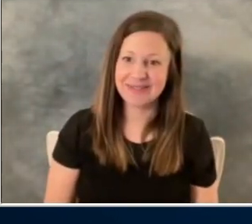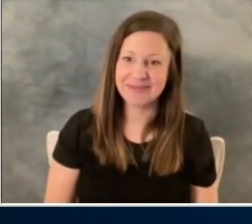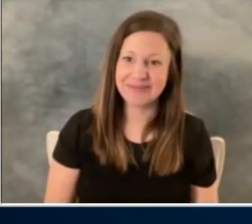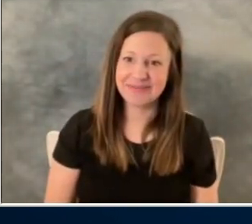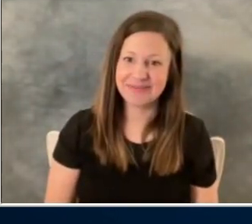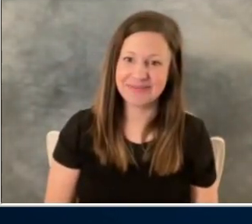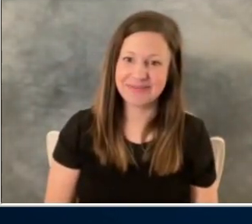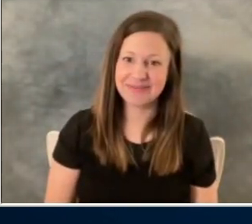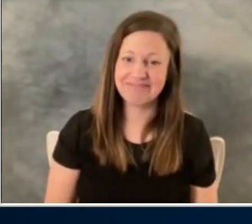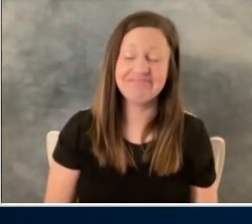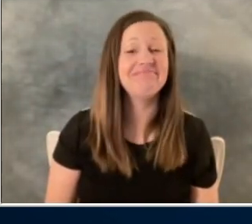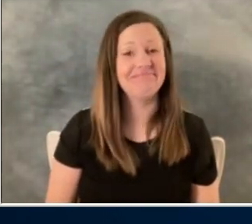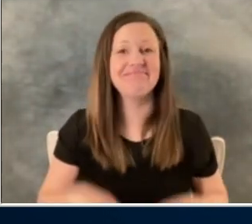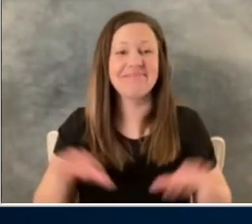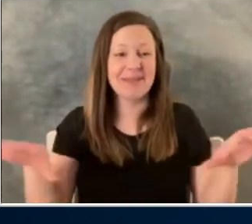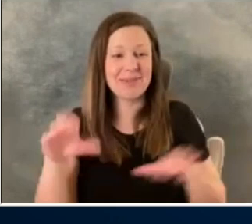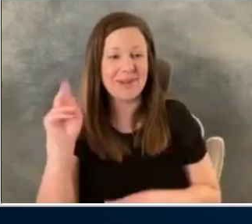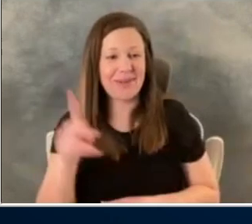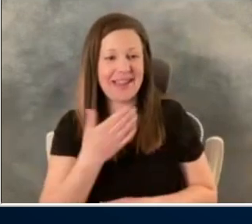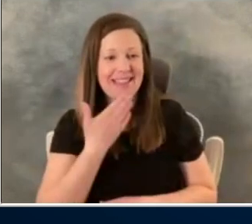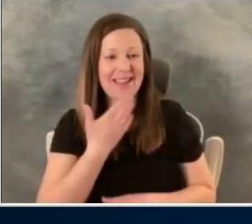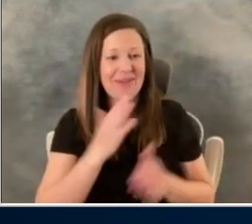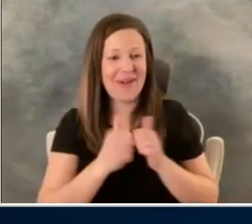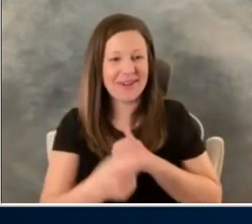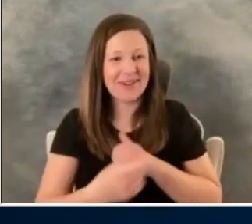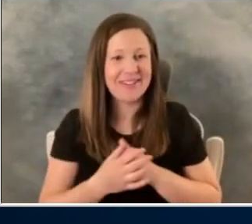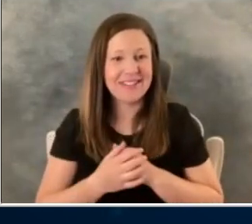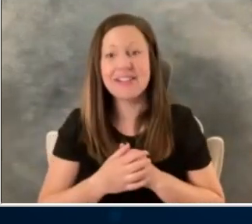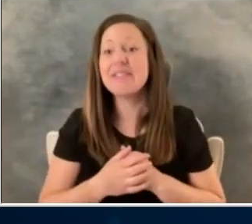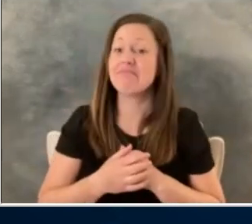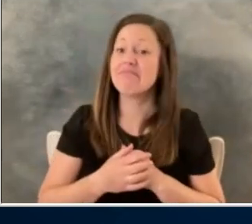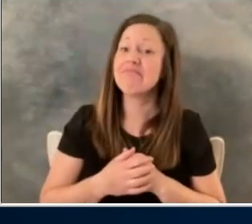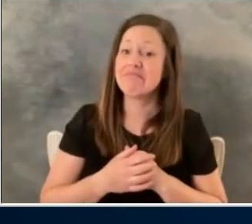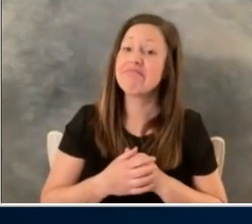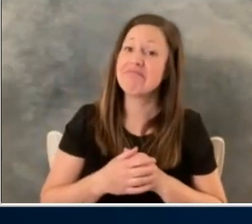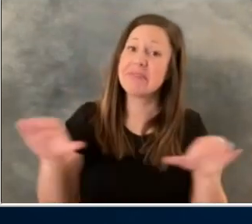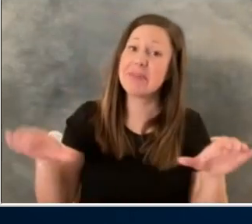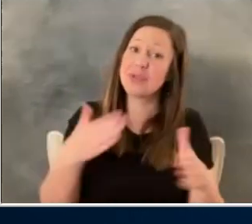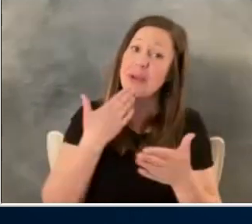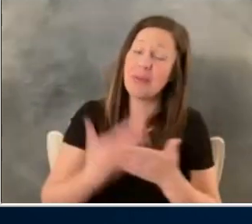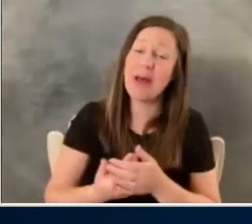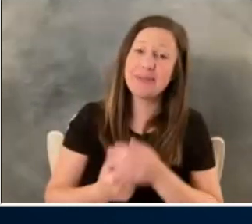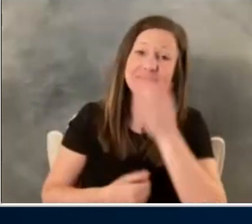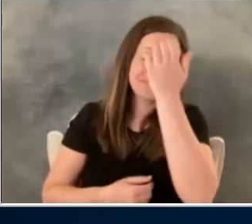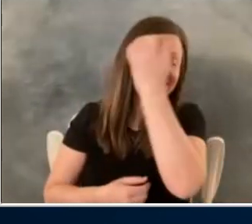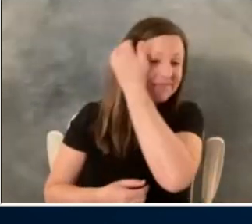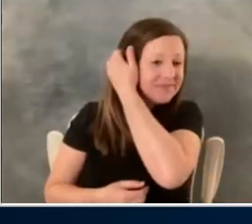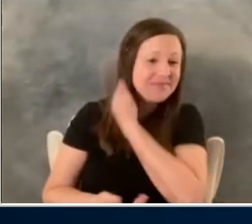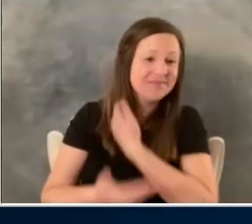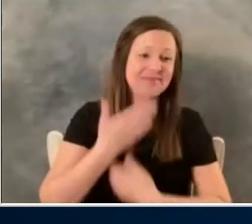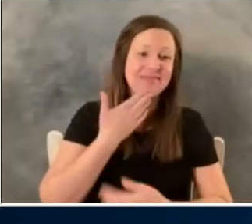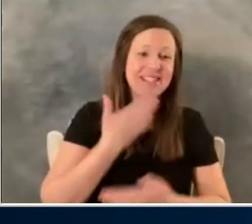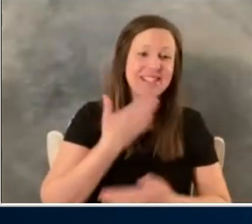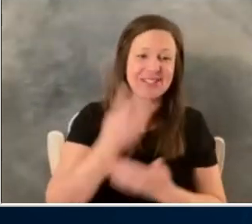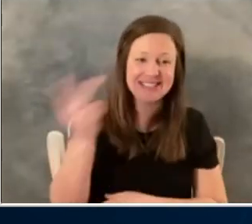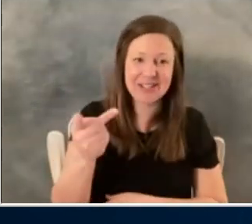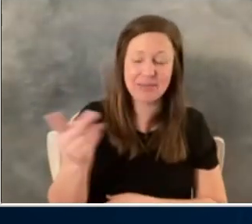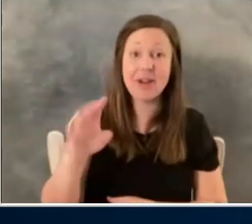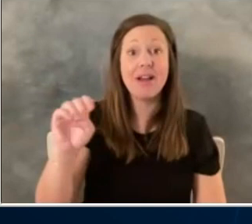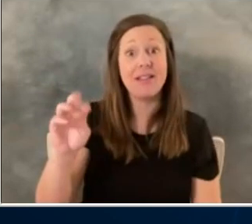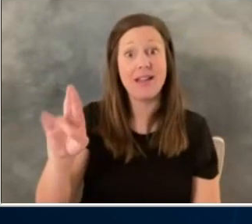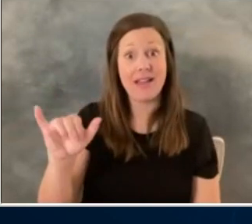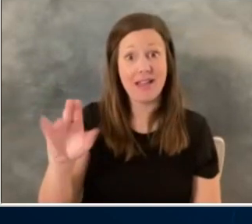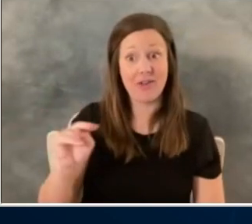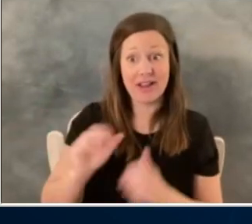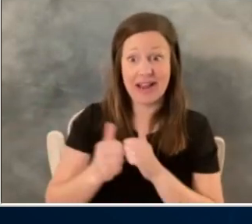I'm doing okay, thank you. How about you? I am doing well. I'm doing well. It's so good to see you both again. Erin, how are you doing? And how are those